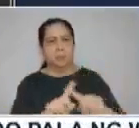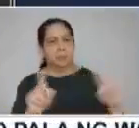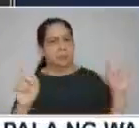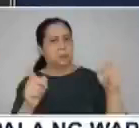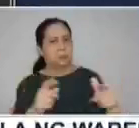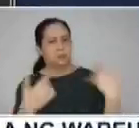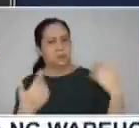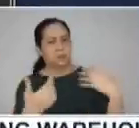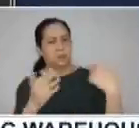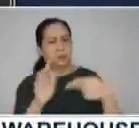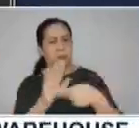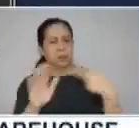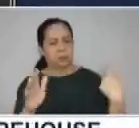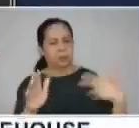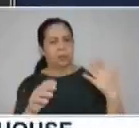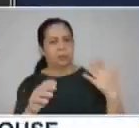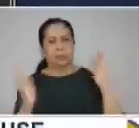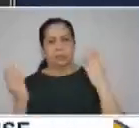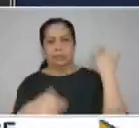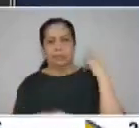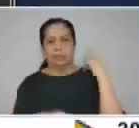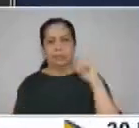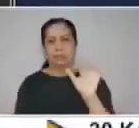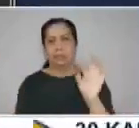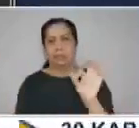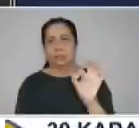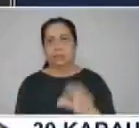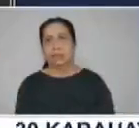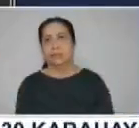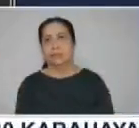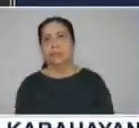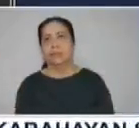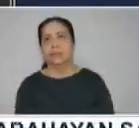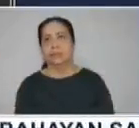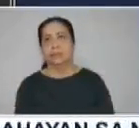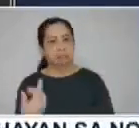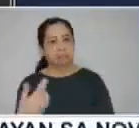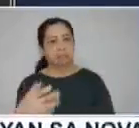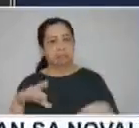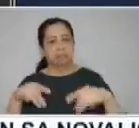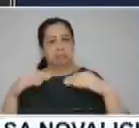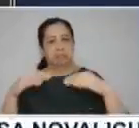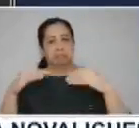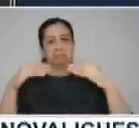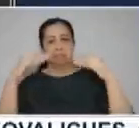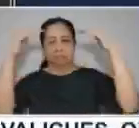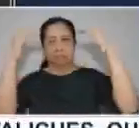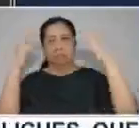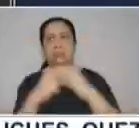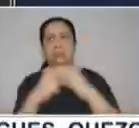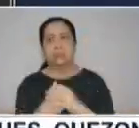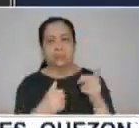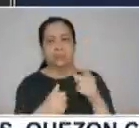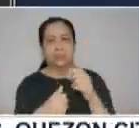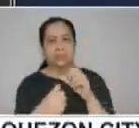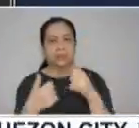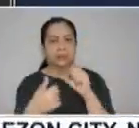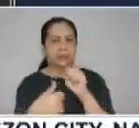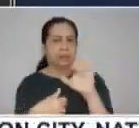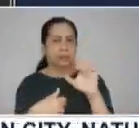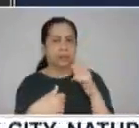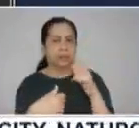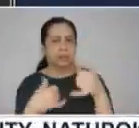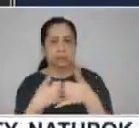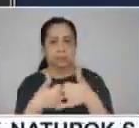magpahinga because she's been continually doing tournaments even this pandemic. We just have to make sure